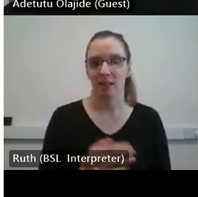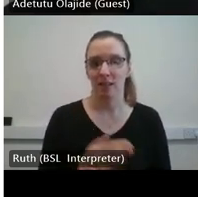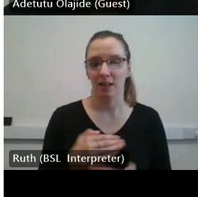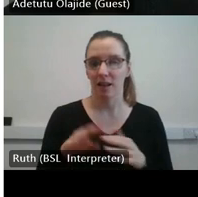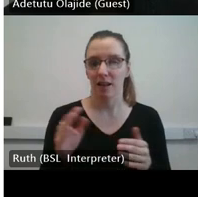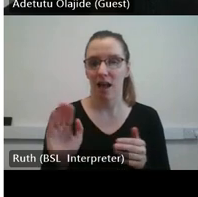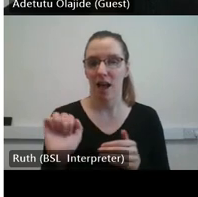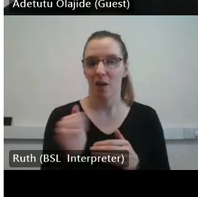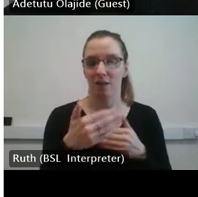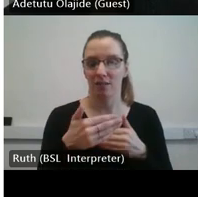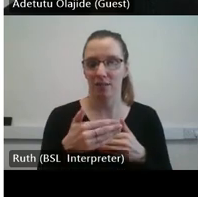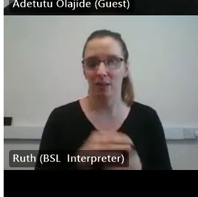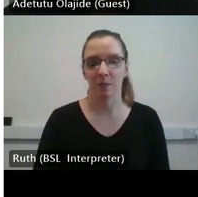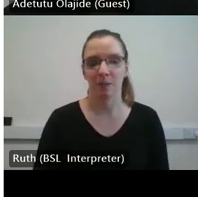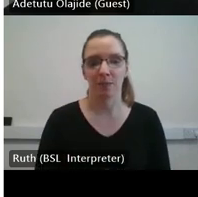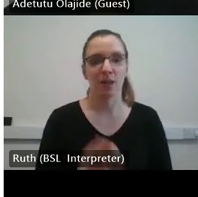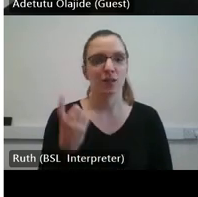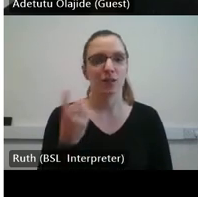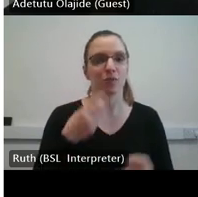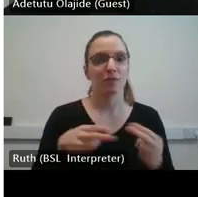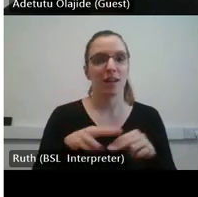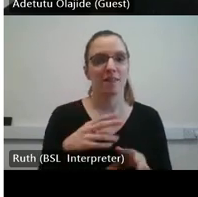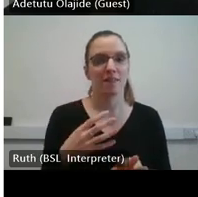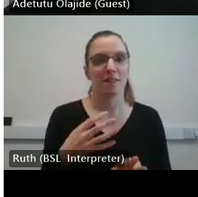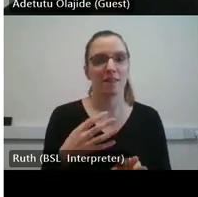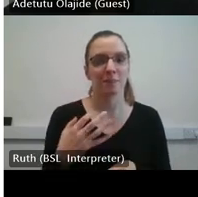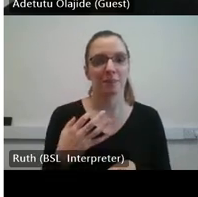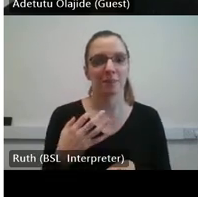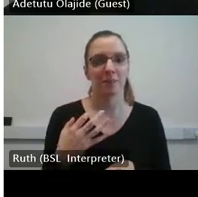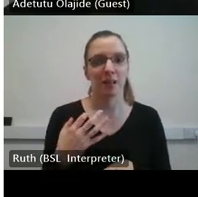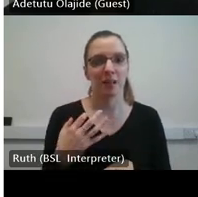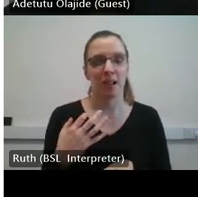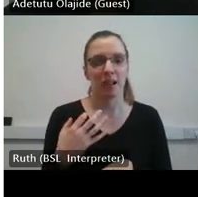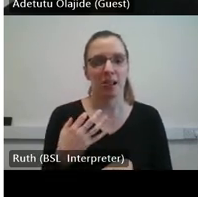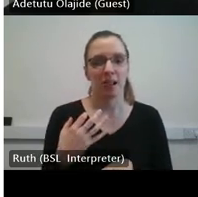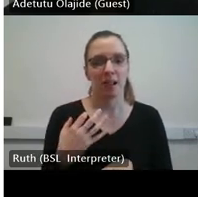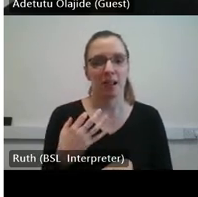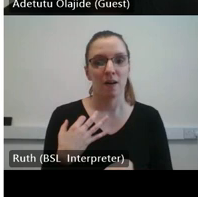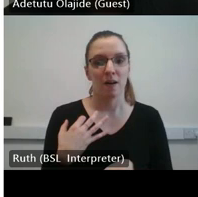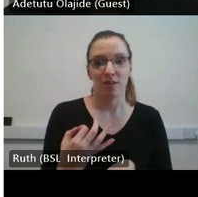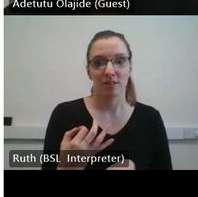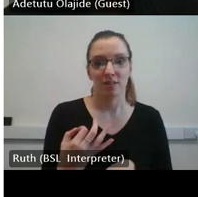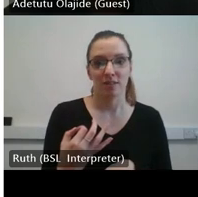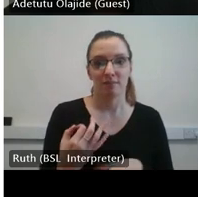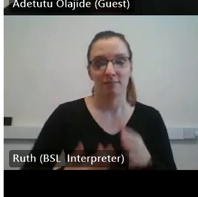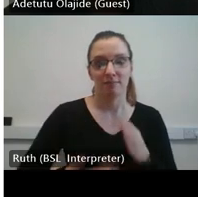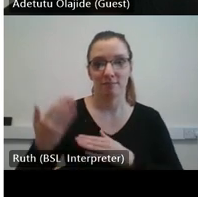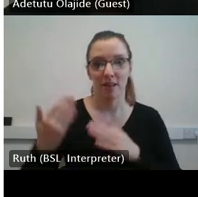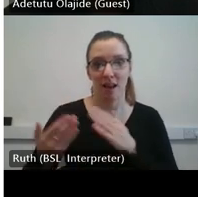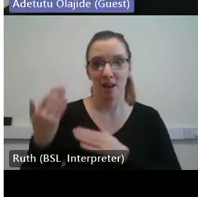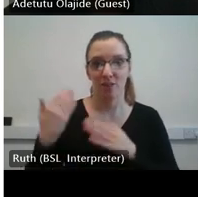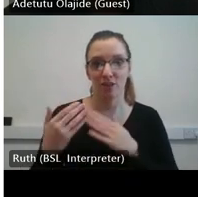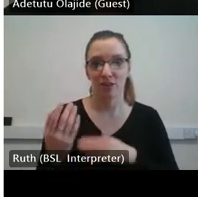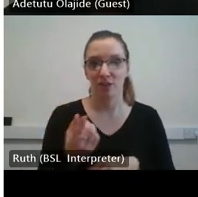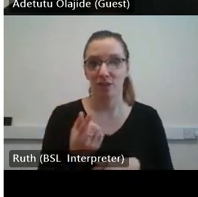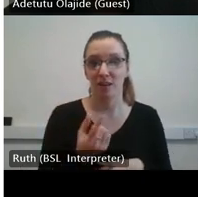So I'm wondering, is there volunteers who have done much volunteering in within heritage environment? Helen?